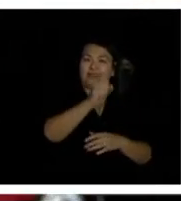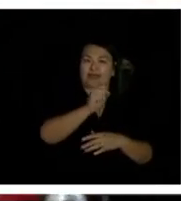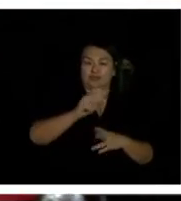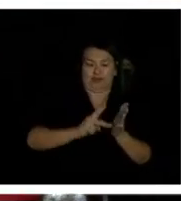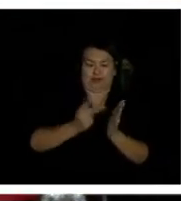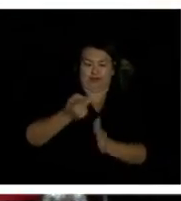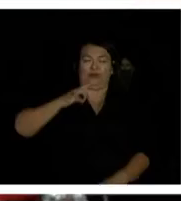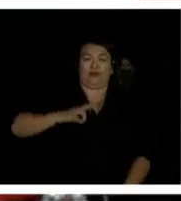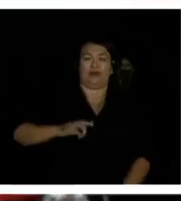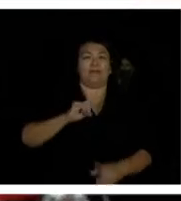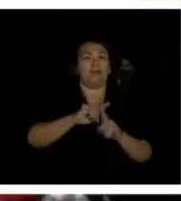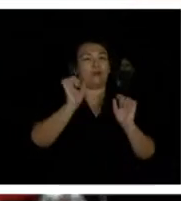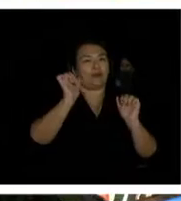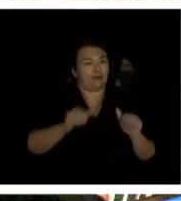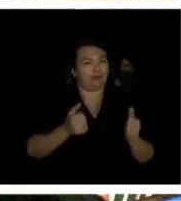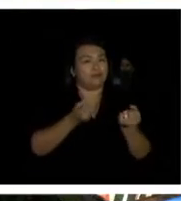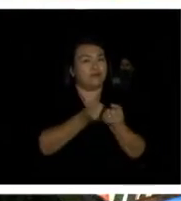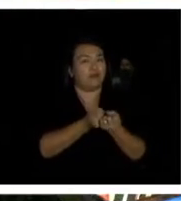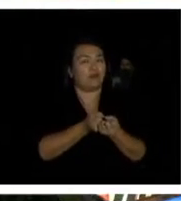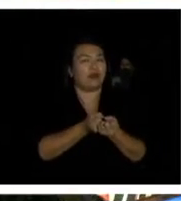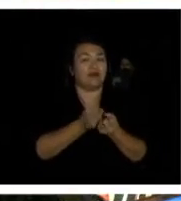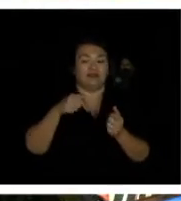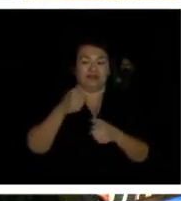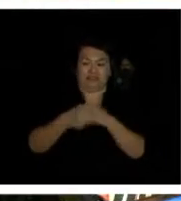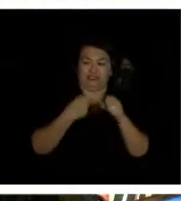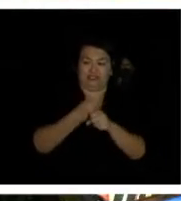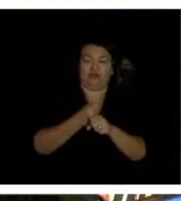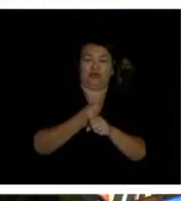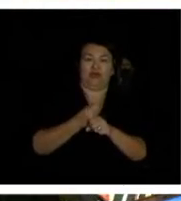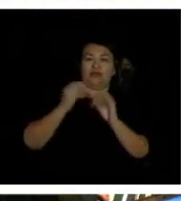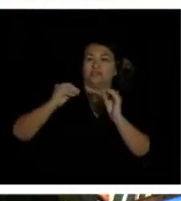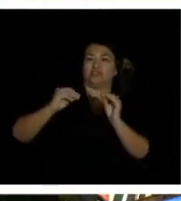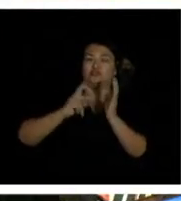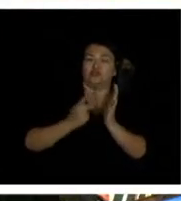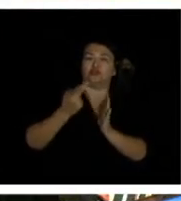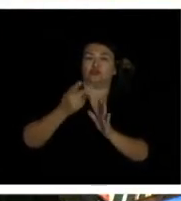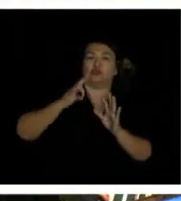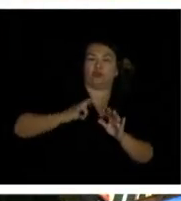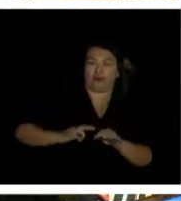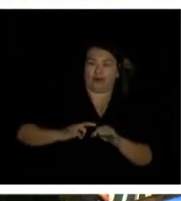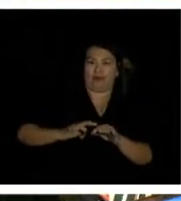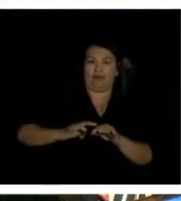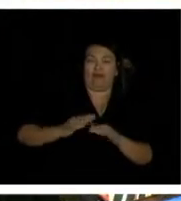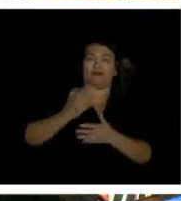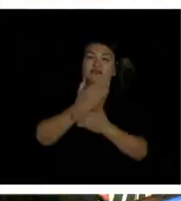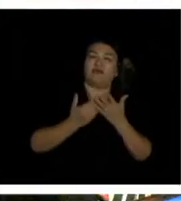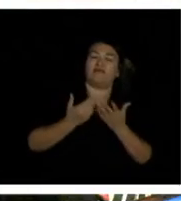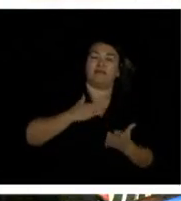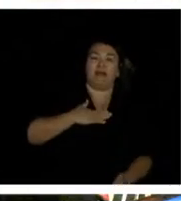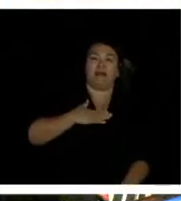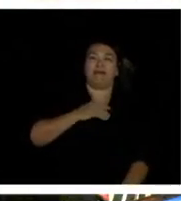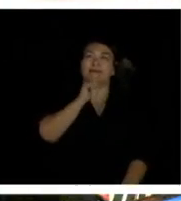kind of support. So this year, I teach dual credit, and a lot of my non-BECs or